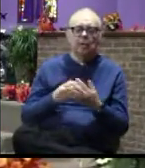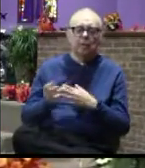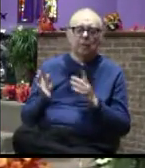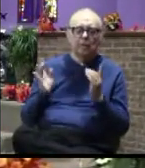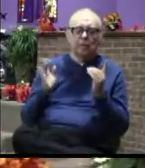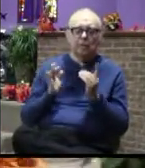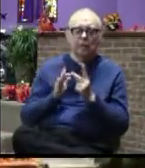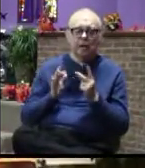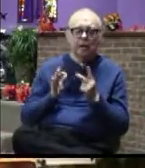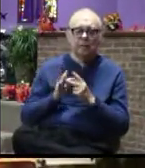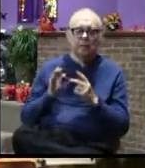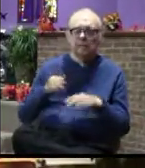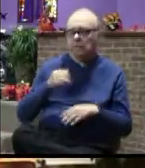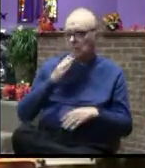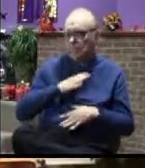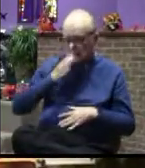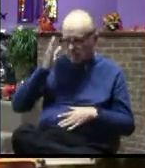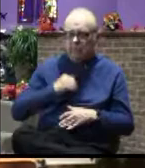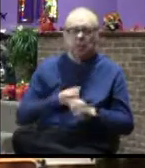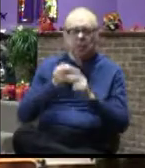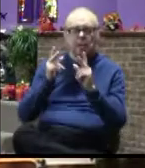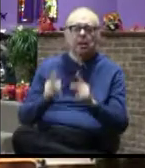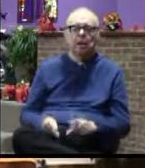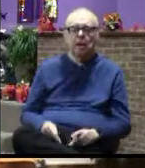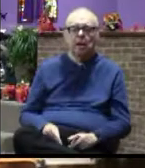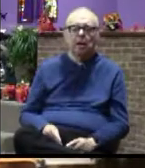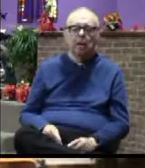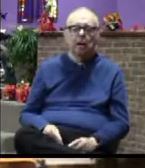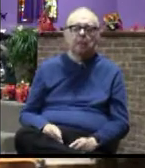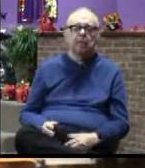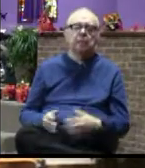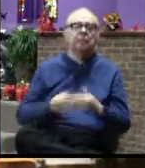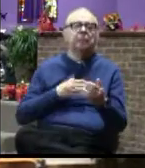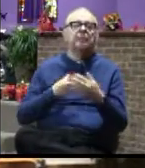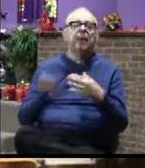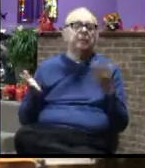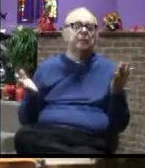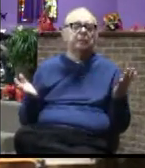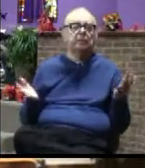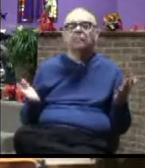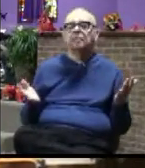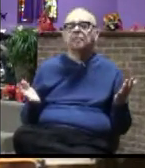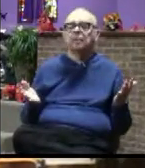matter who you come in contact with ladies and gentlemen everybody no matter